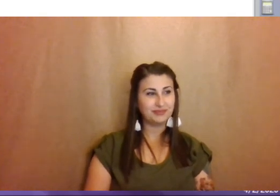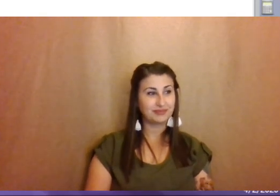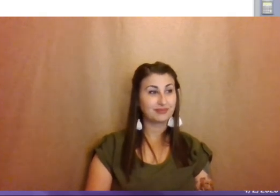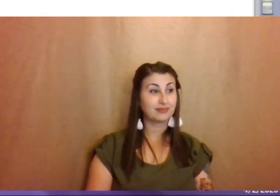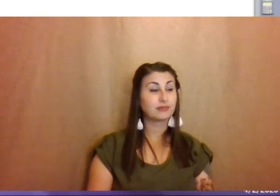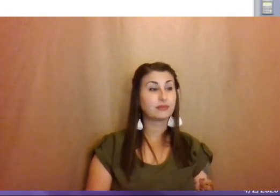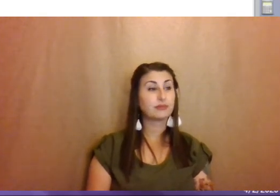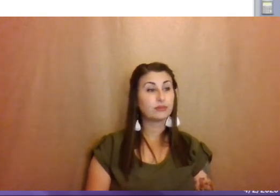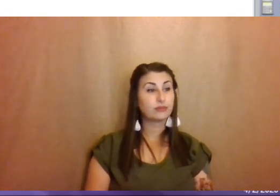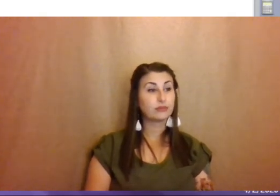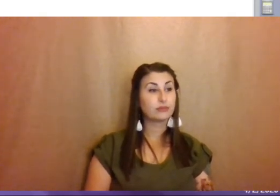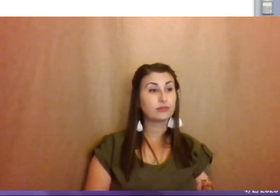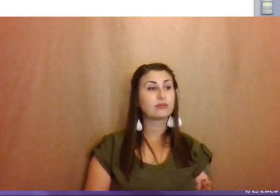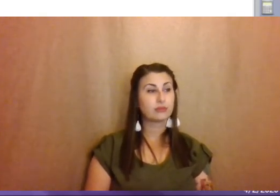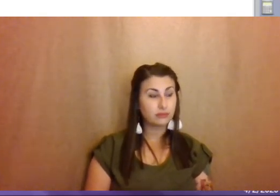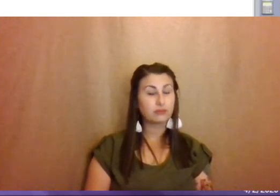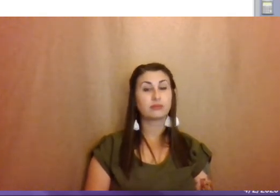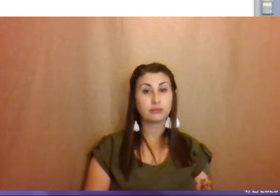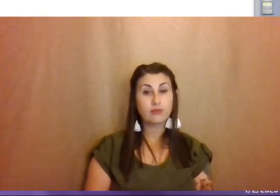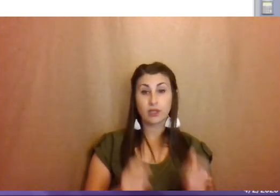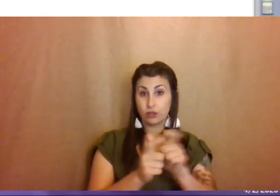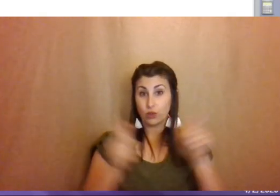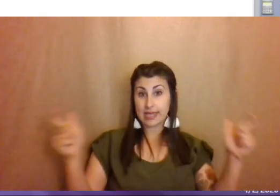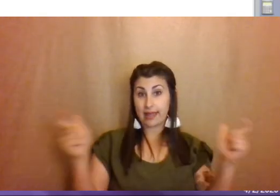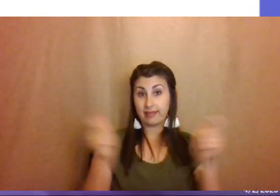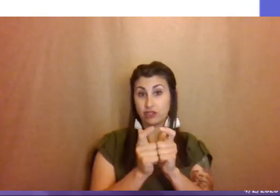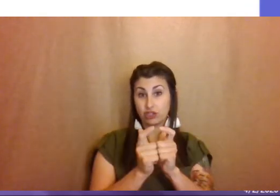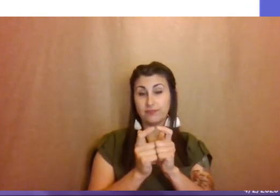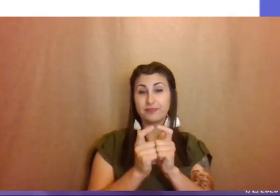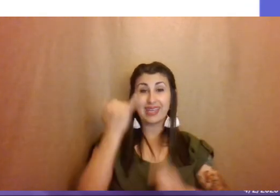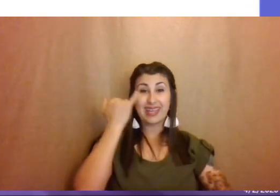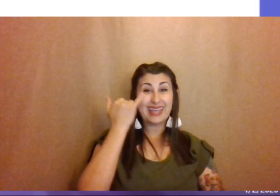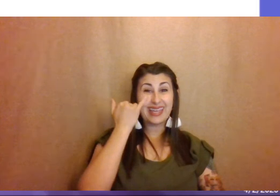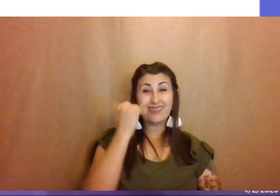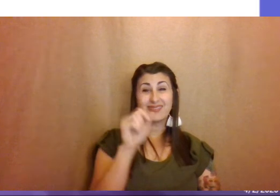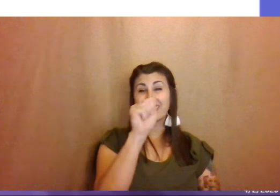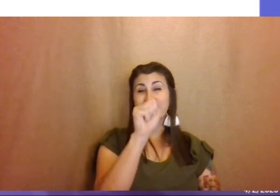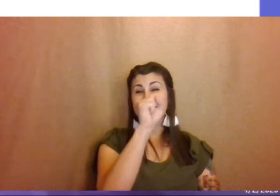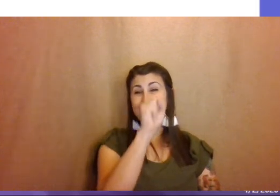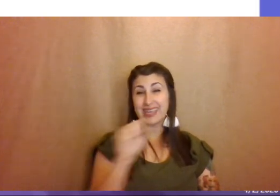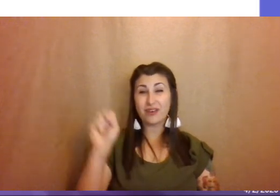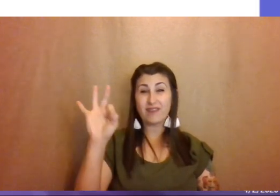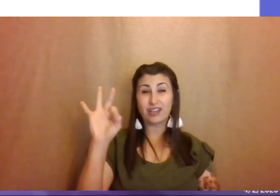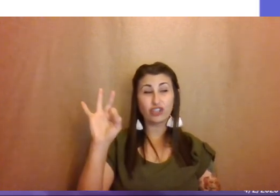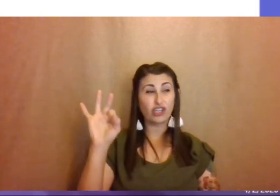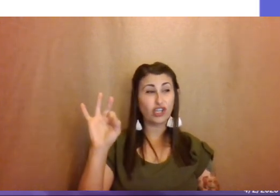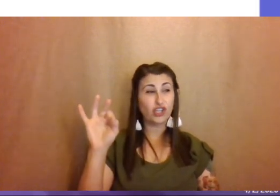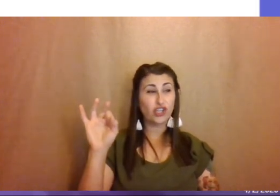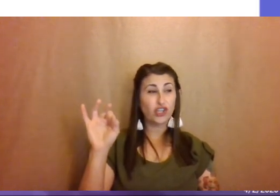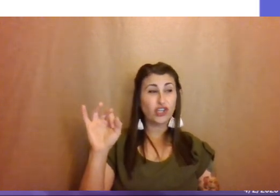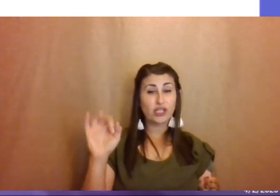All right, so dilations. If the scale factor is, so if the scale factor is greater than